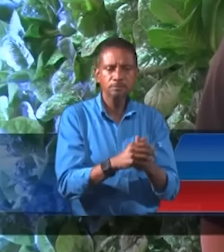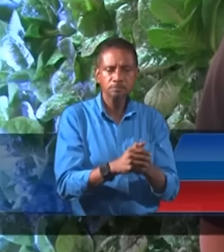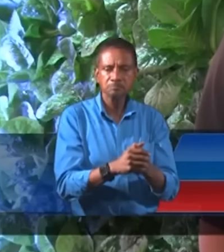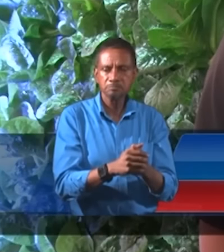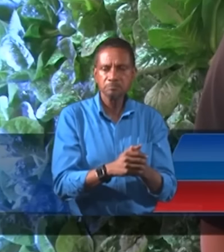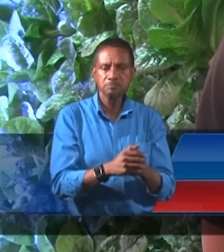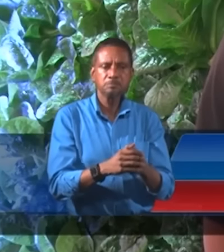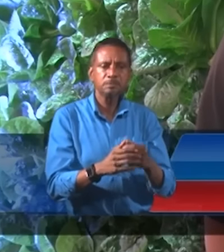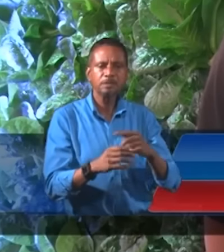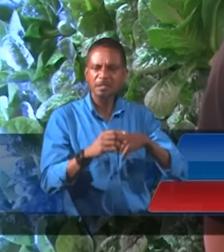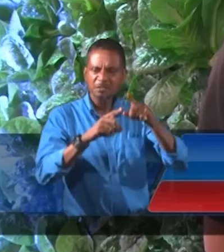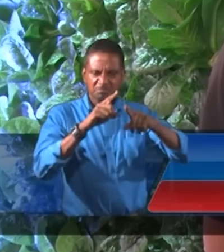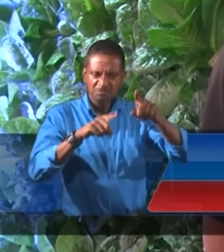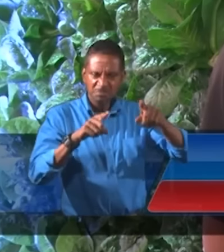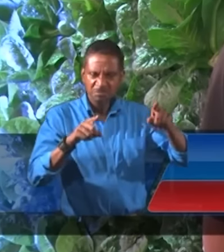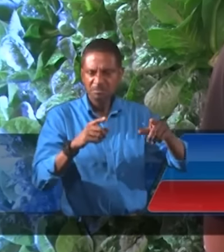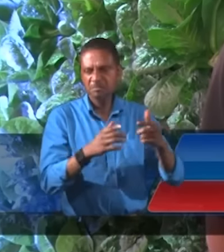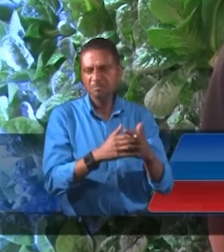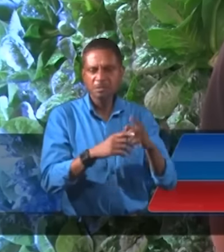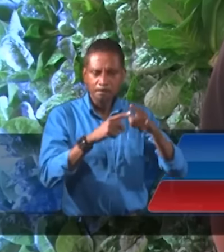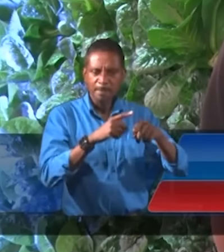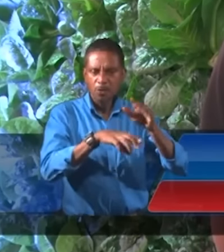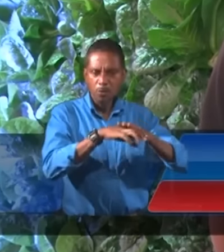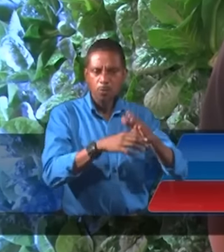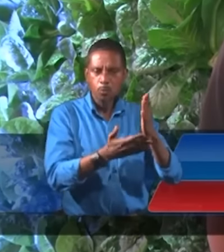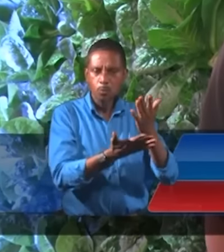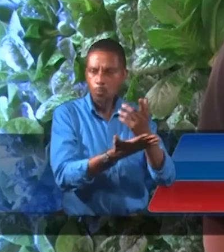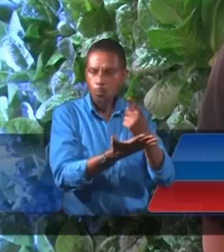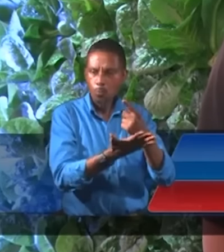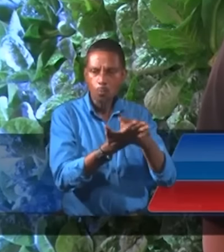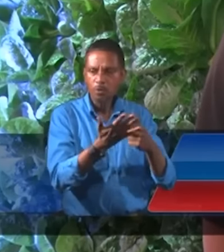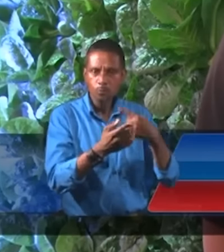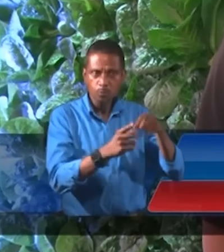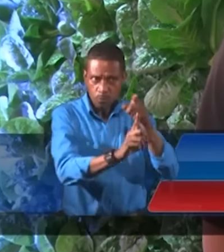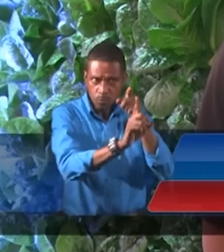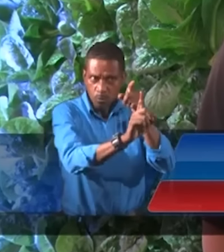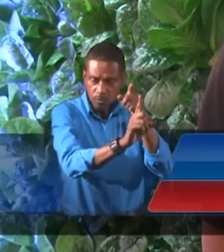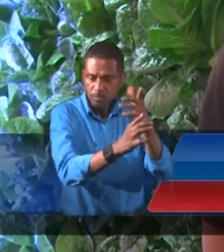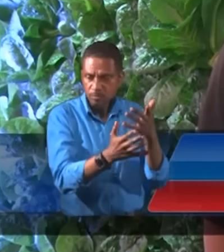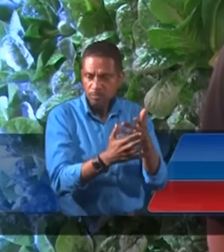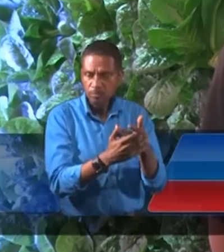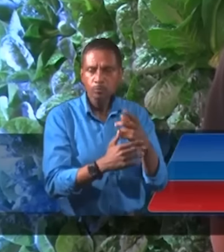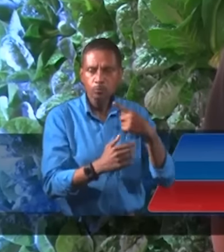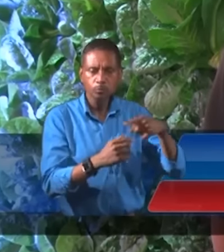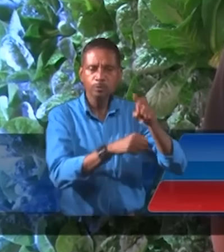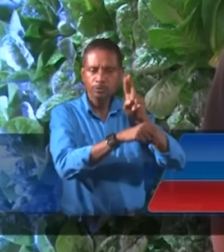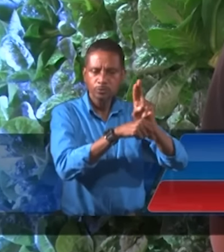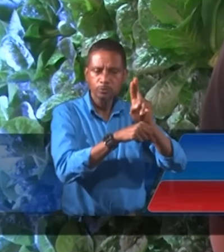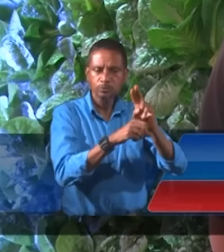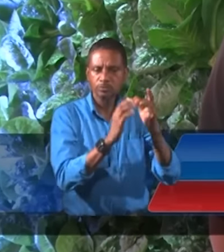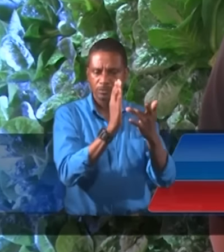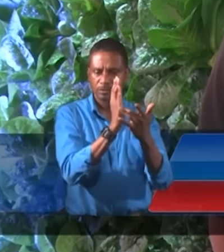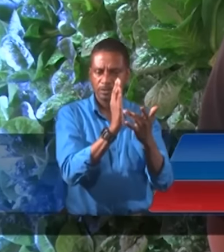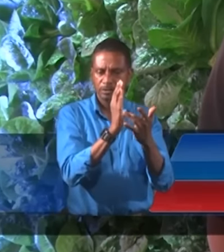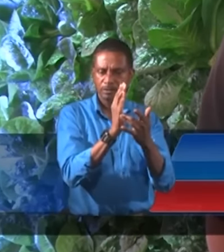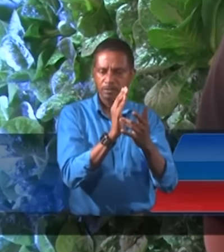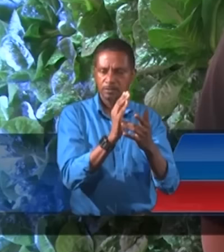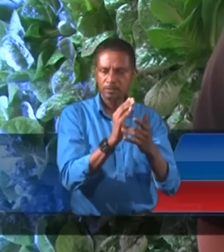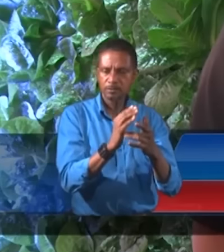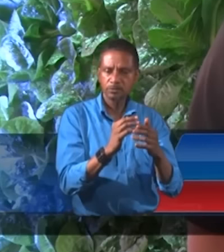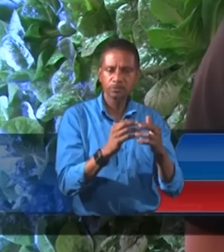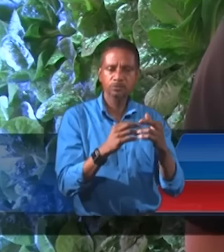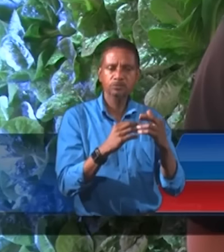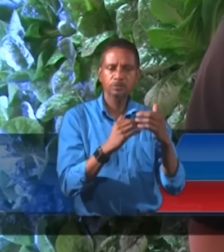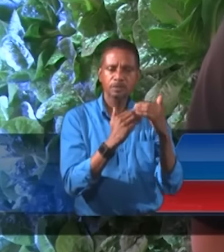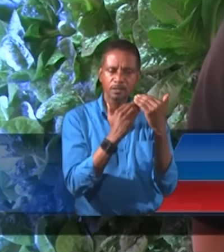vary just based off of what we're trying to achieve, but ideally for us right now, we utilize technology to more or less reduce the amount of labor that